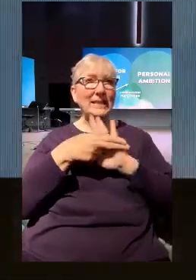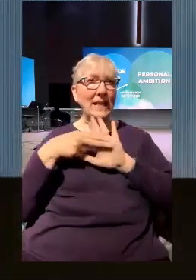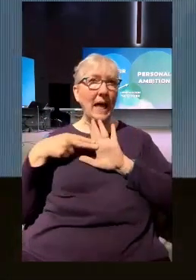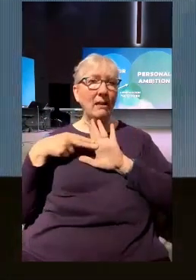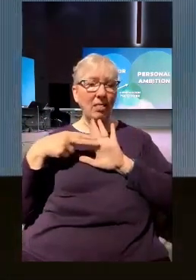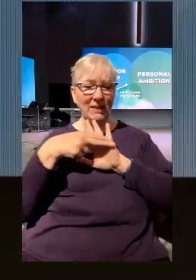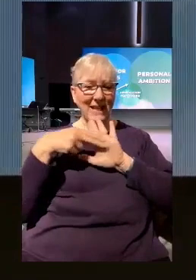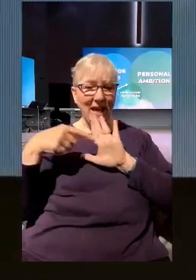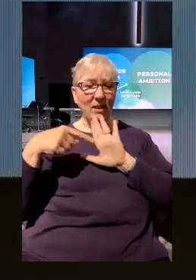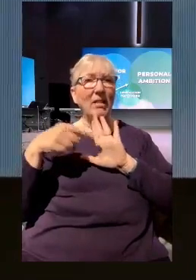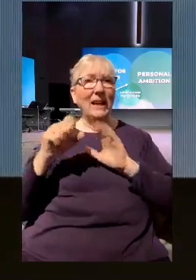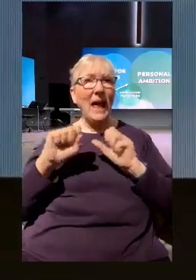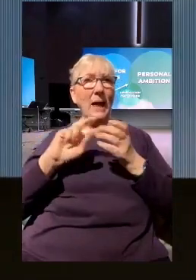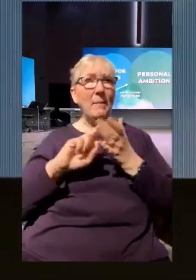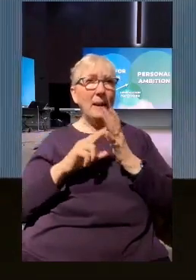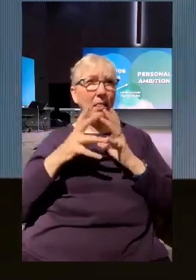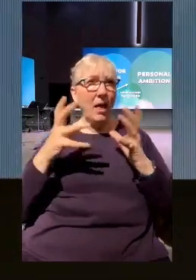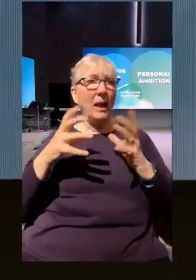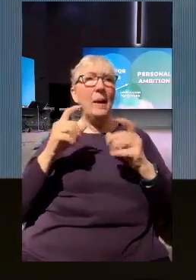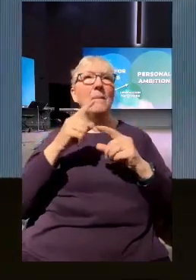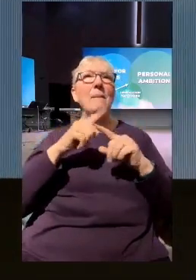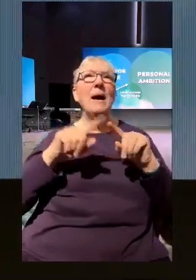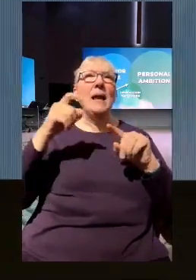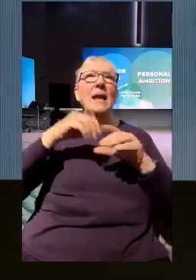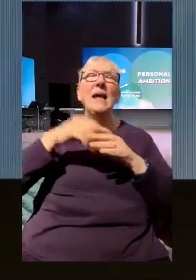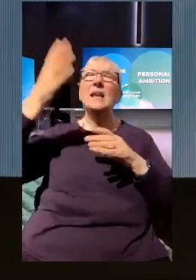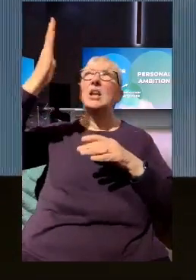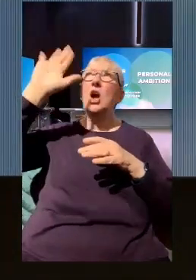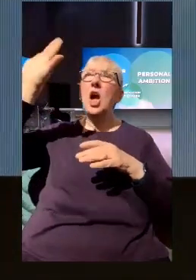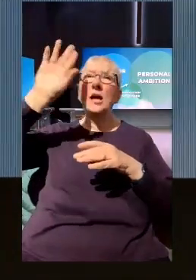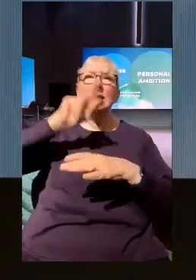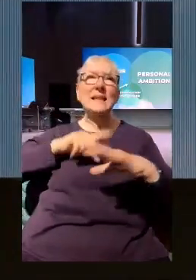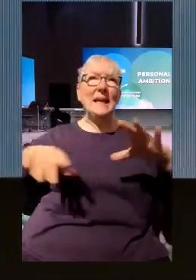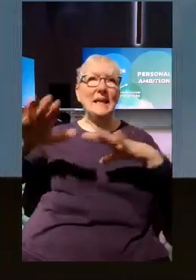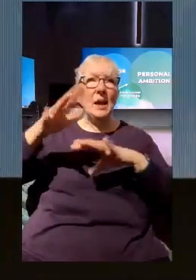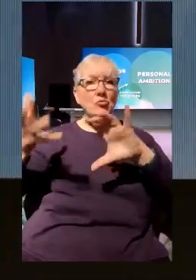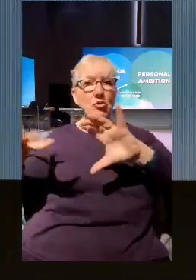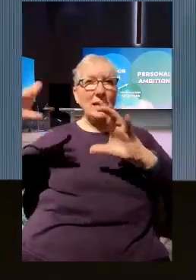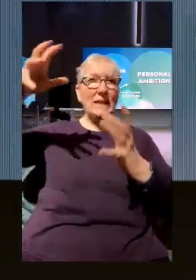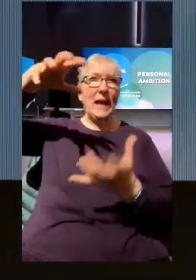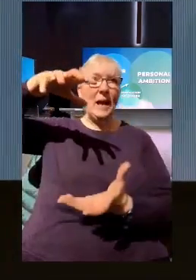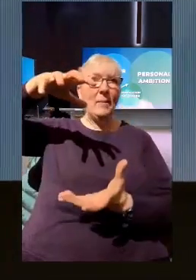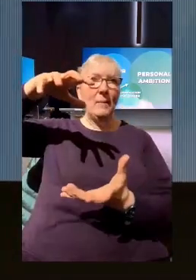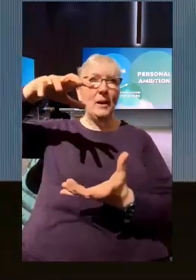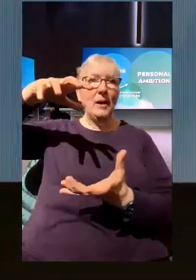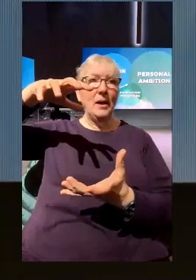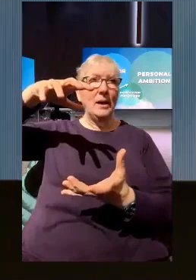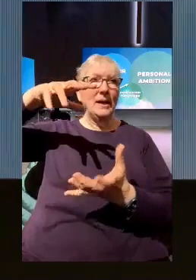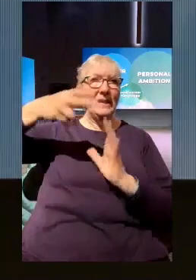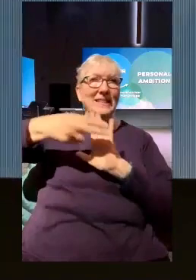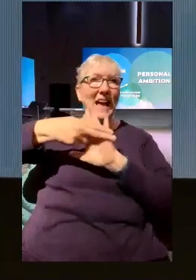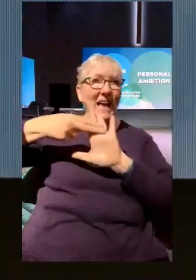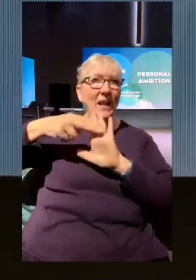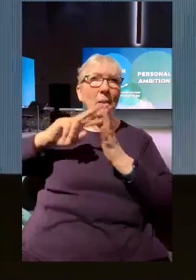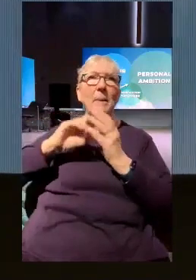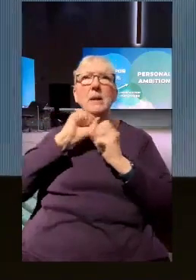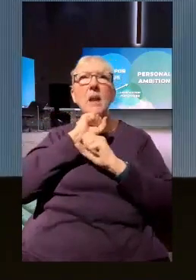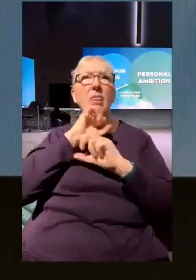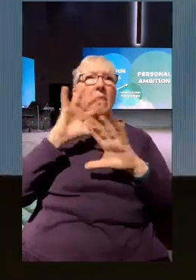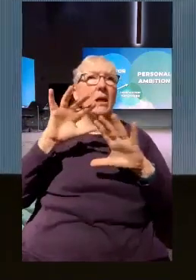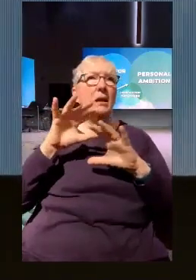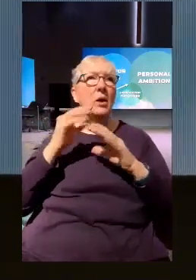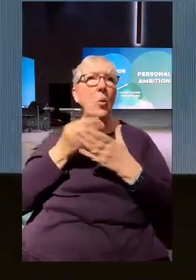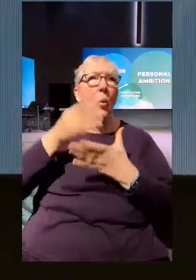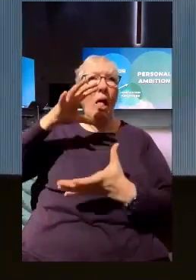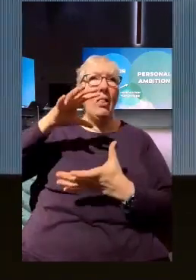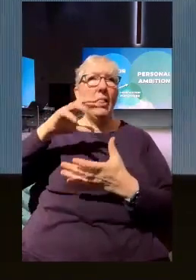in God's right-side-up kingdom, they mean nothing. Maybe you've already achieved what you've been chasing after, and somehow